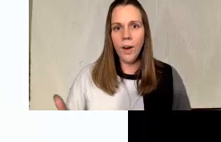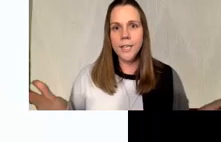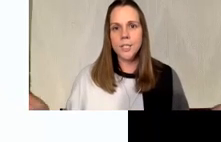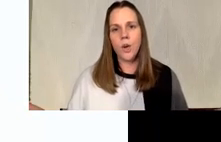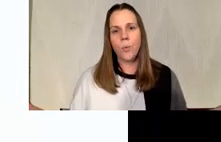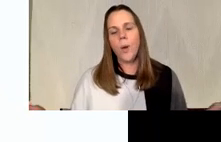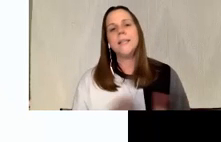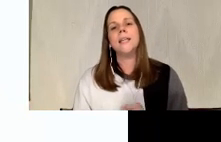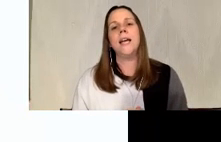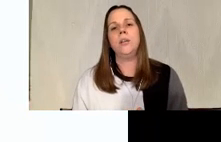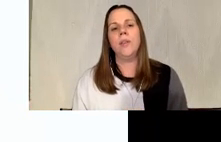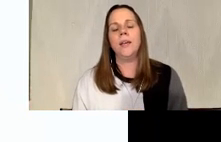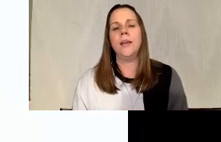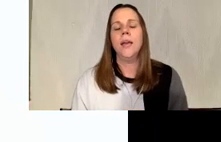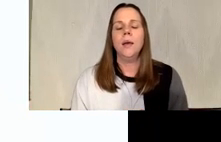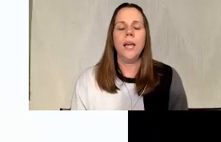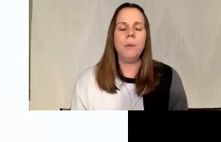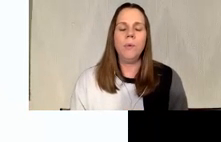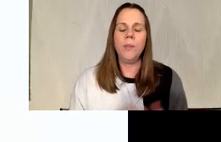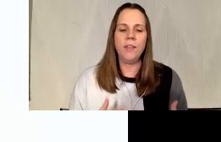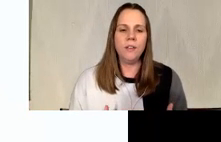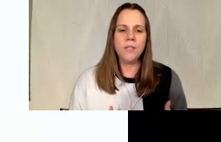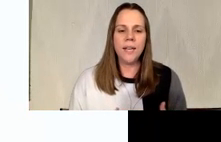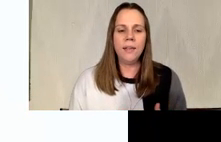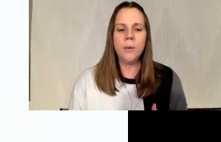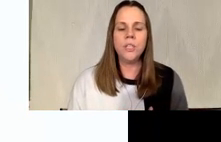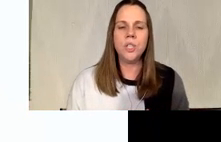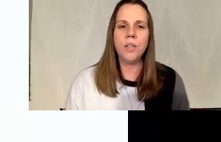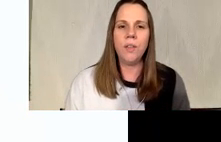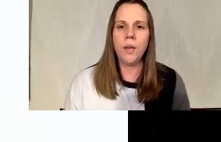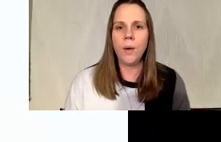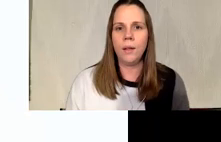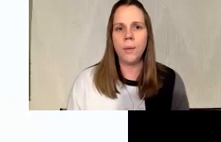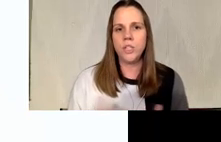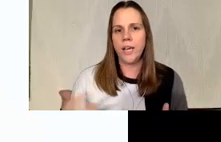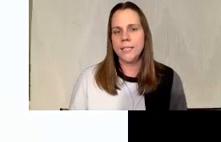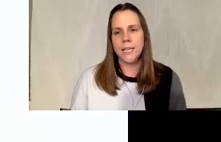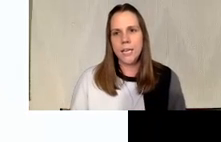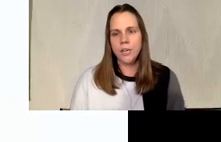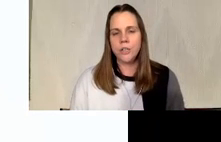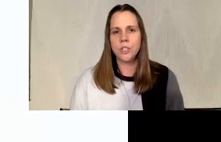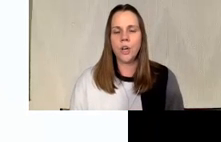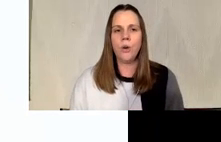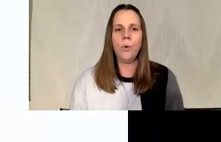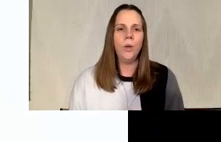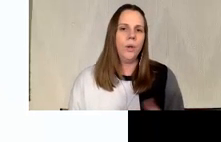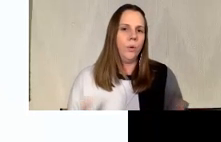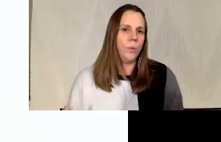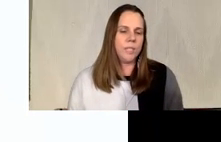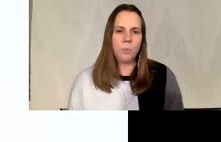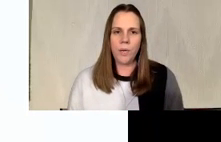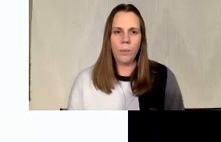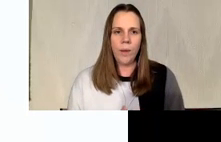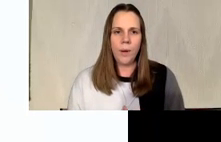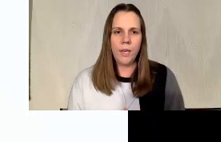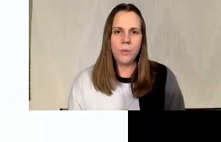All right, so why sign? You think a lot of people, when they think of sign language, they think, well, my child can hear, so what's